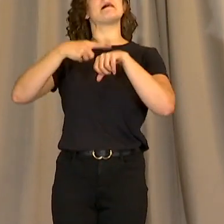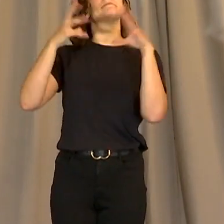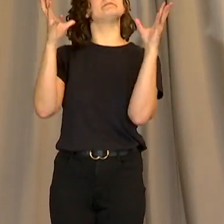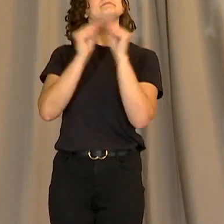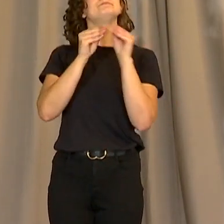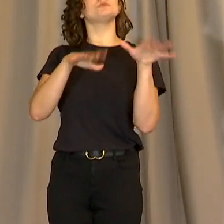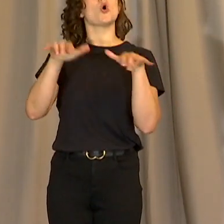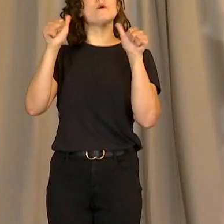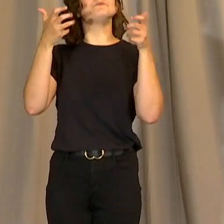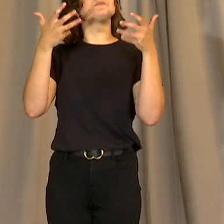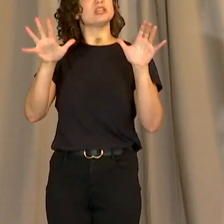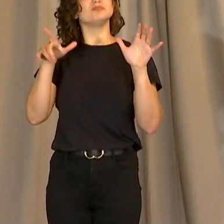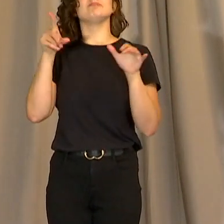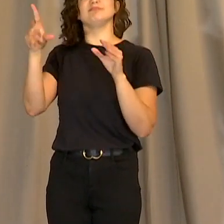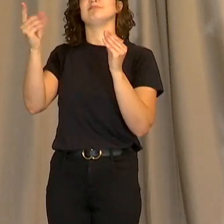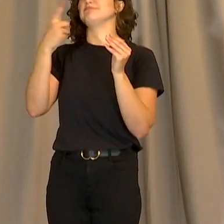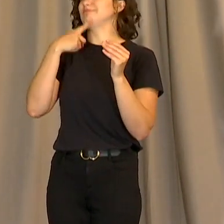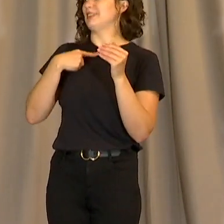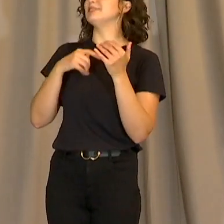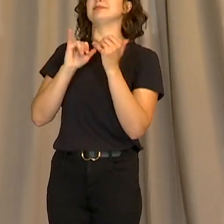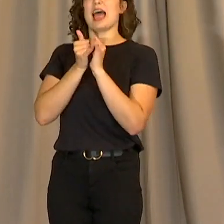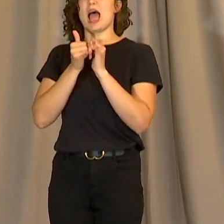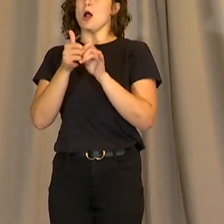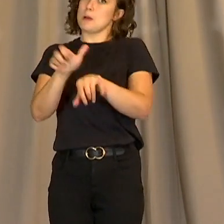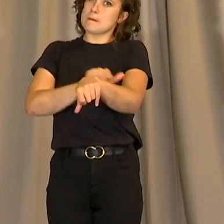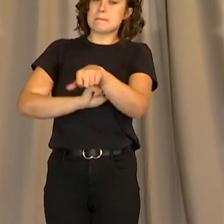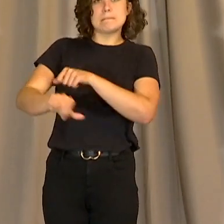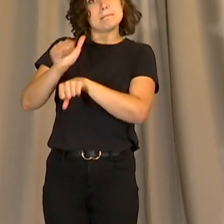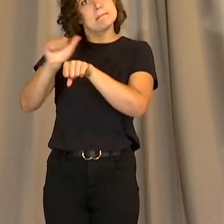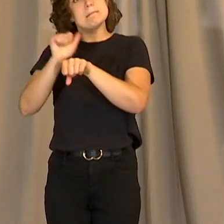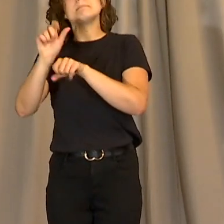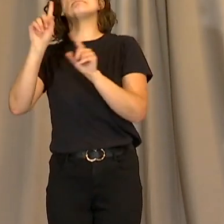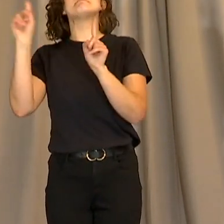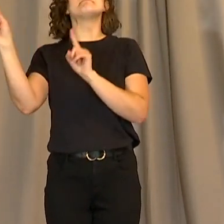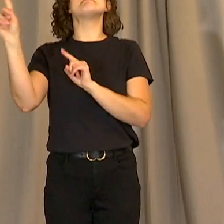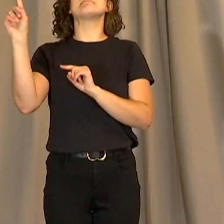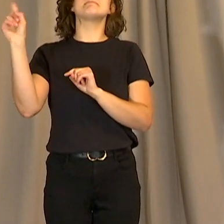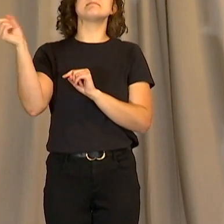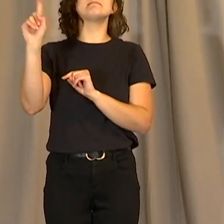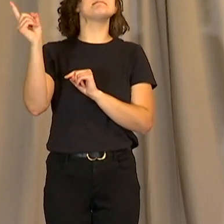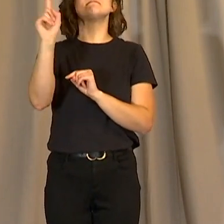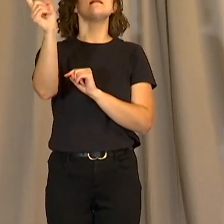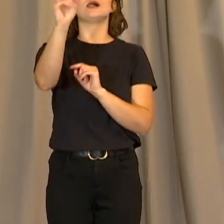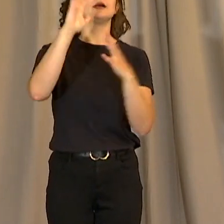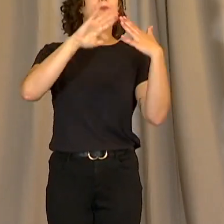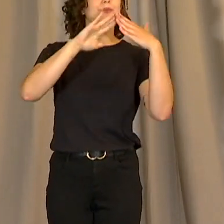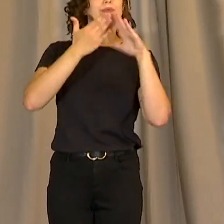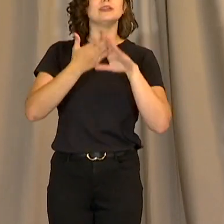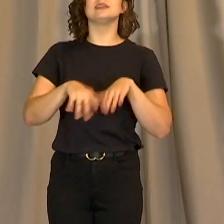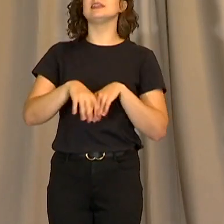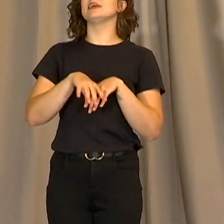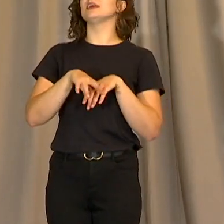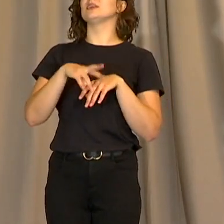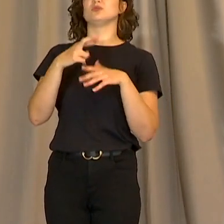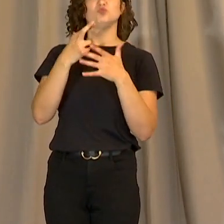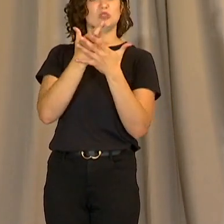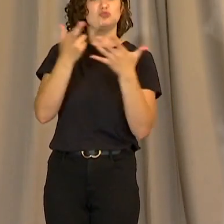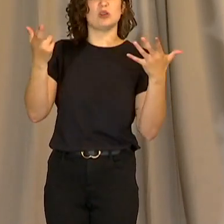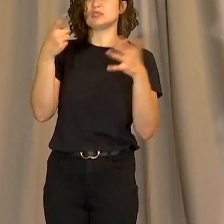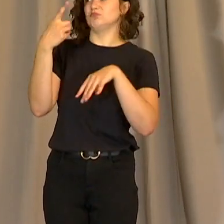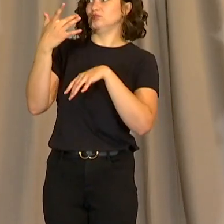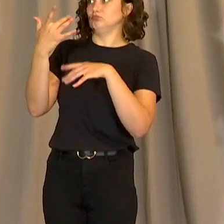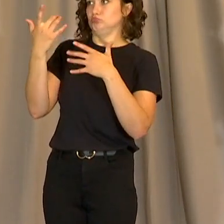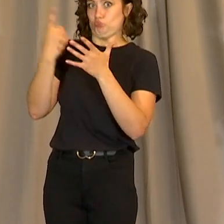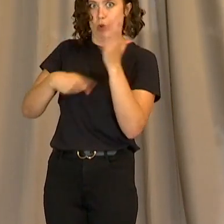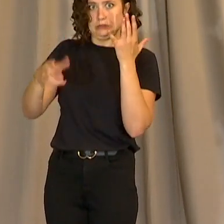to have the boots on the ground. What days do we go out into the community? What resources might be important to them? And